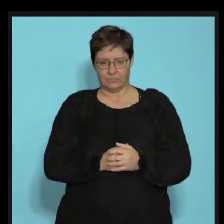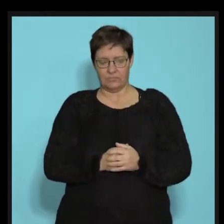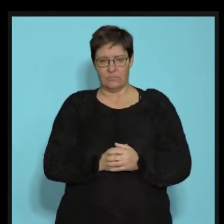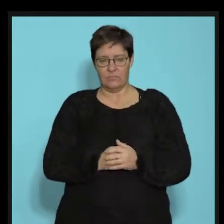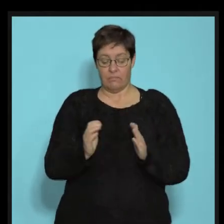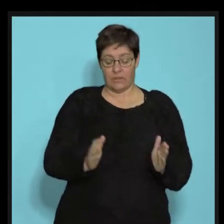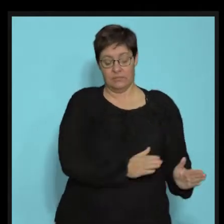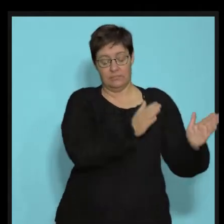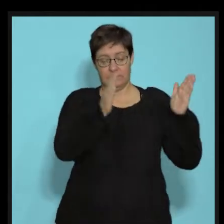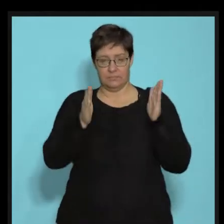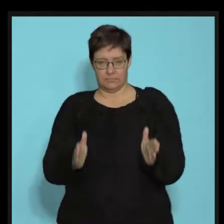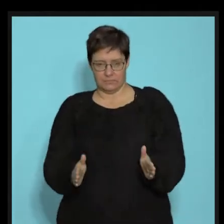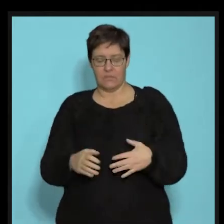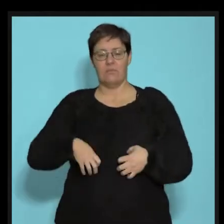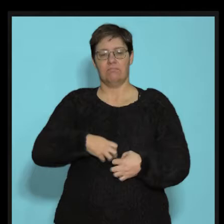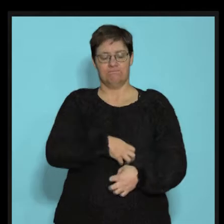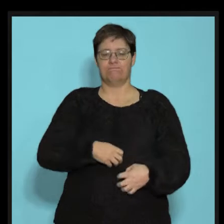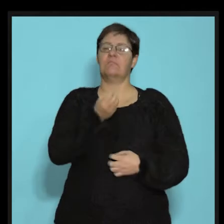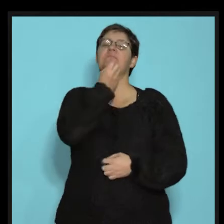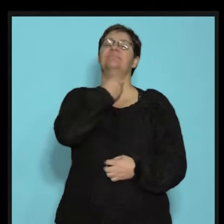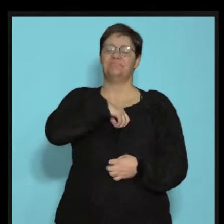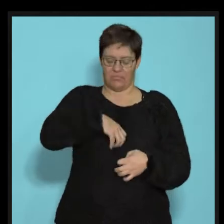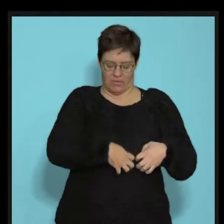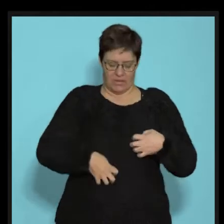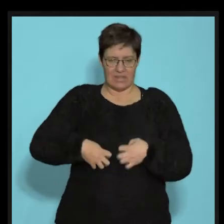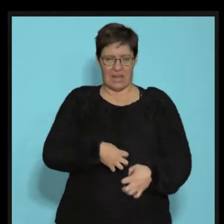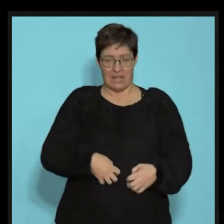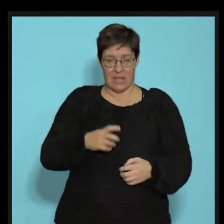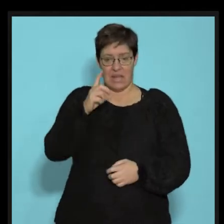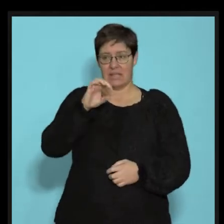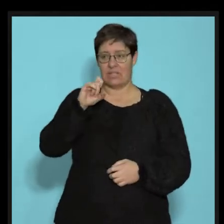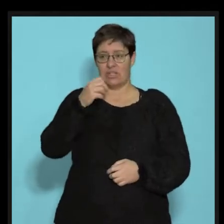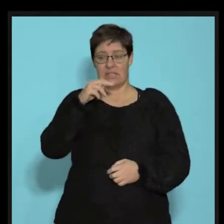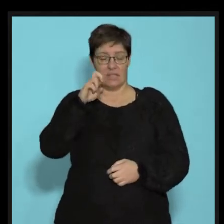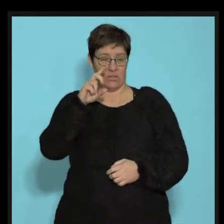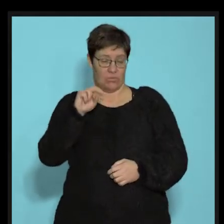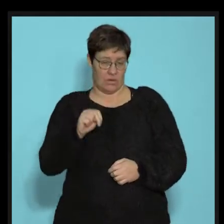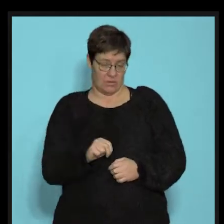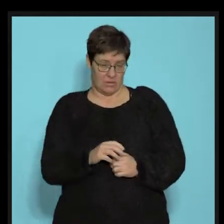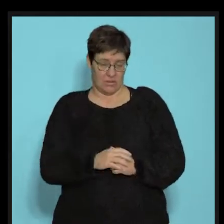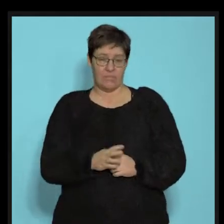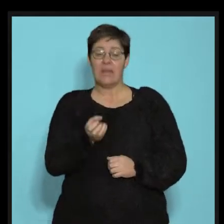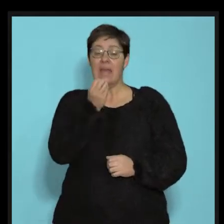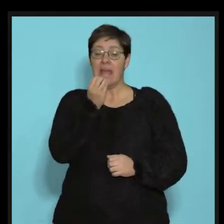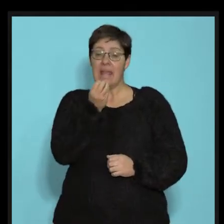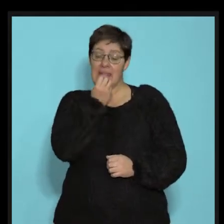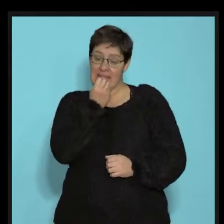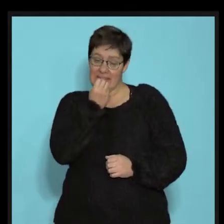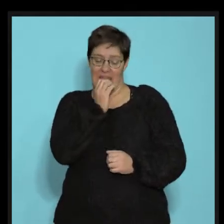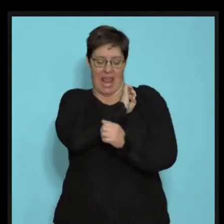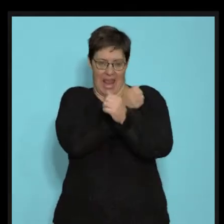looked at the whole process of digestion. Now, how does it relate? Energy was in the food that